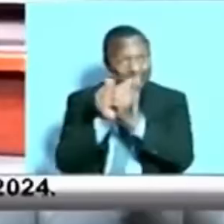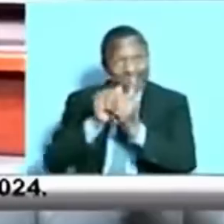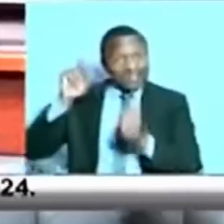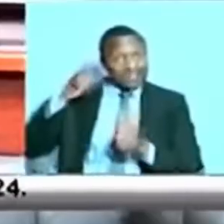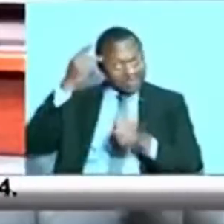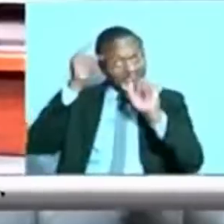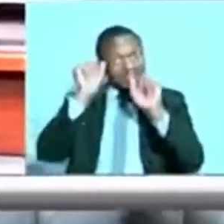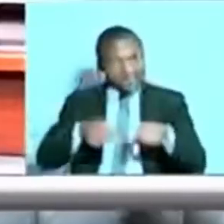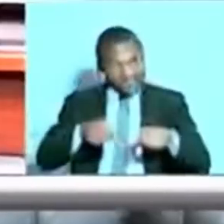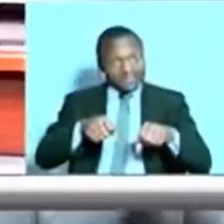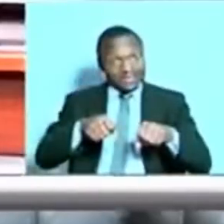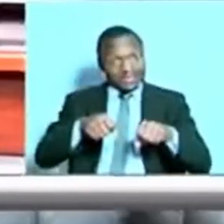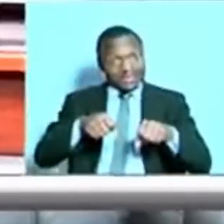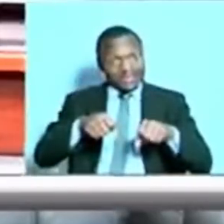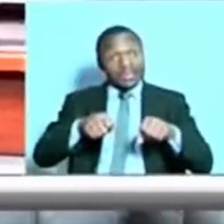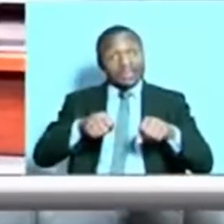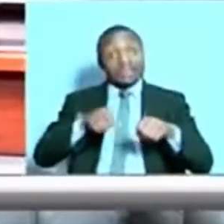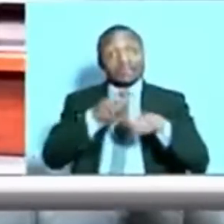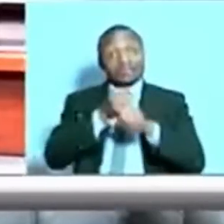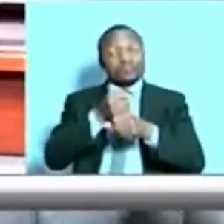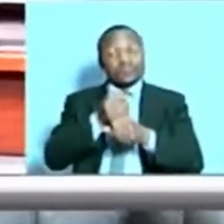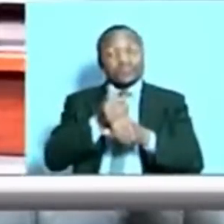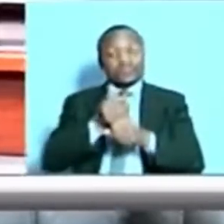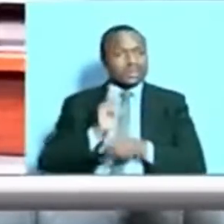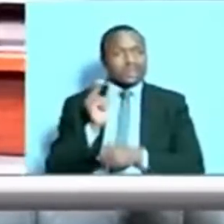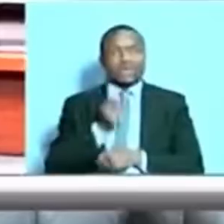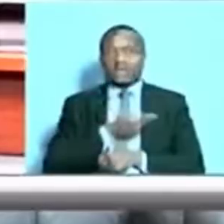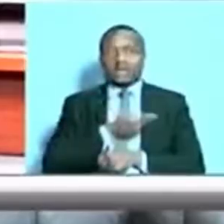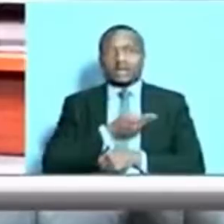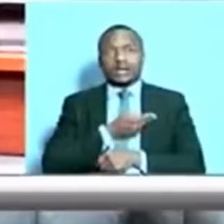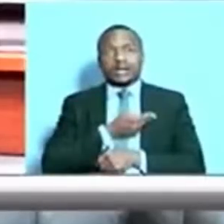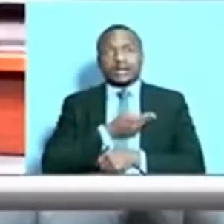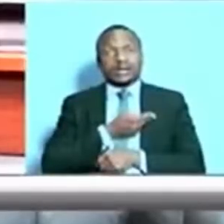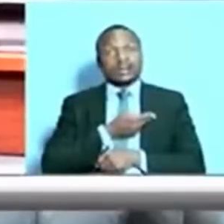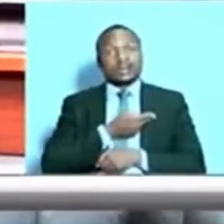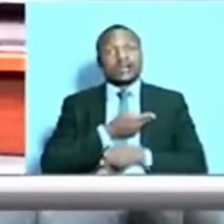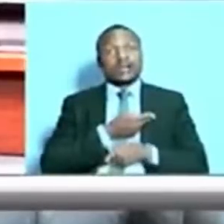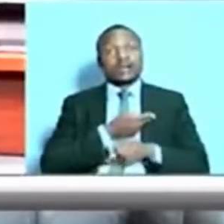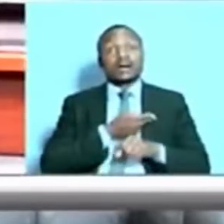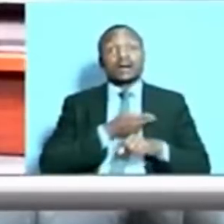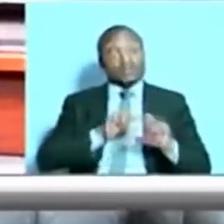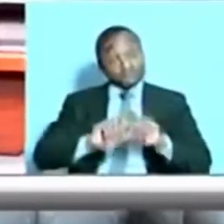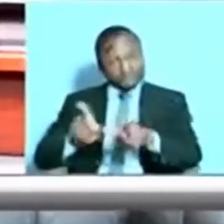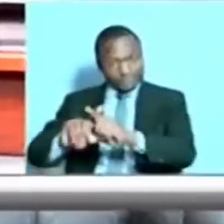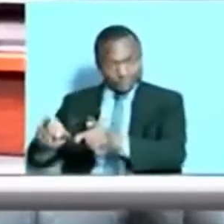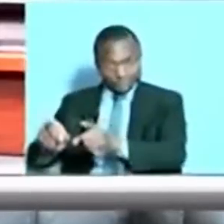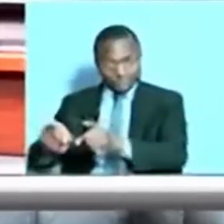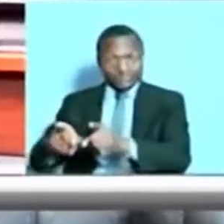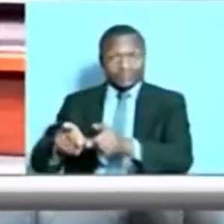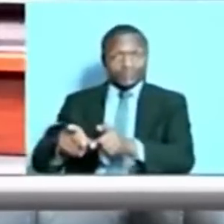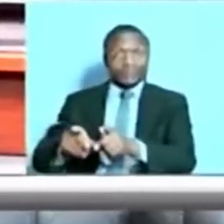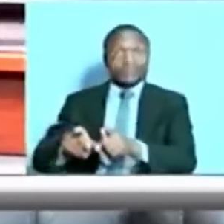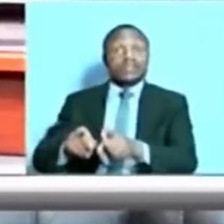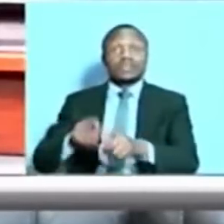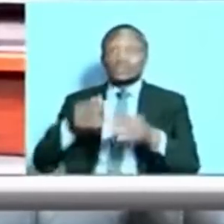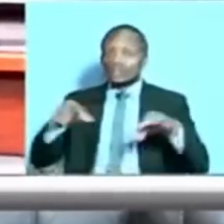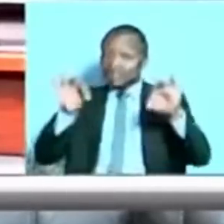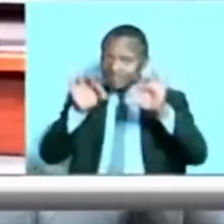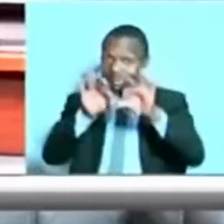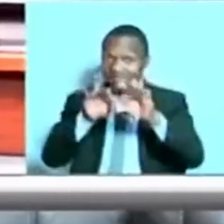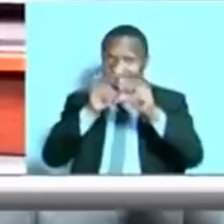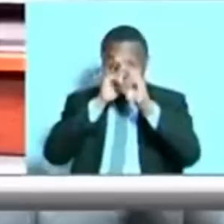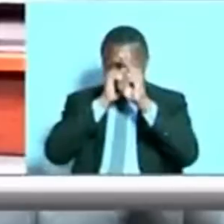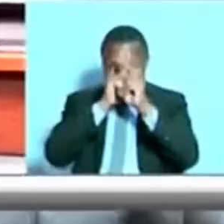Politics can also scatter us. So it's important, as brothers and sisters who've come before this honorable house, that